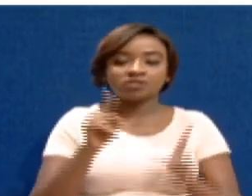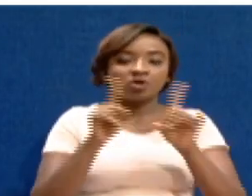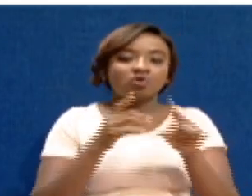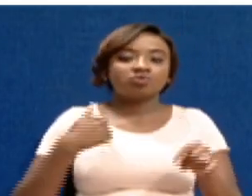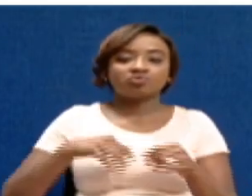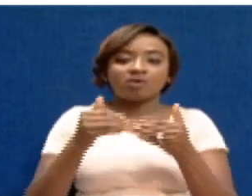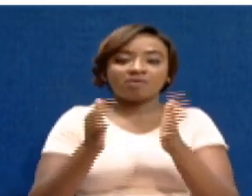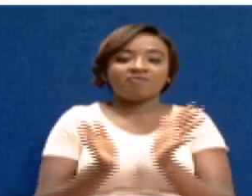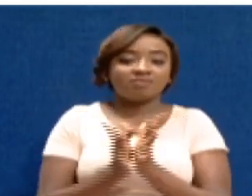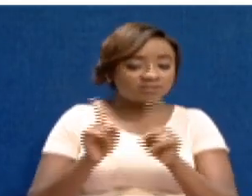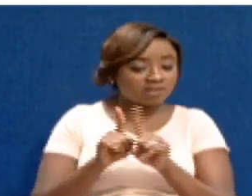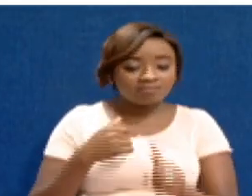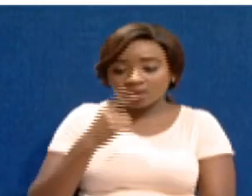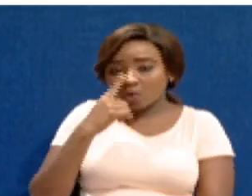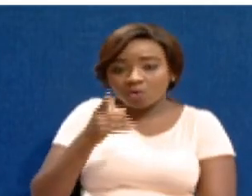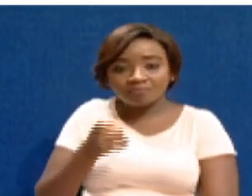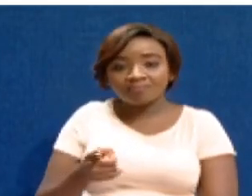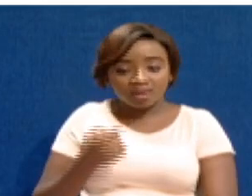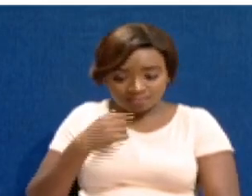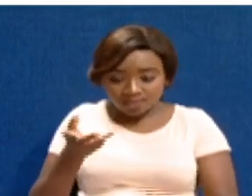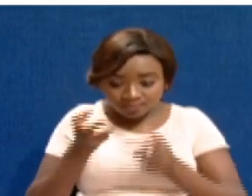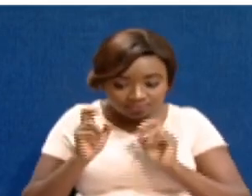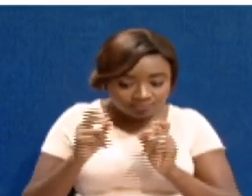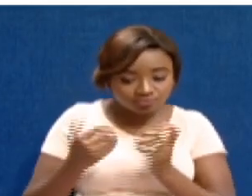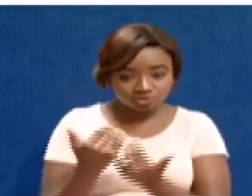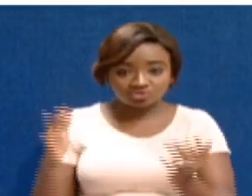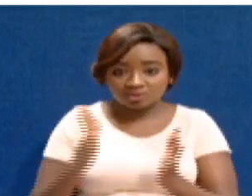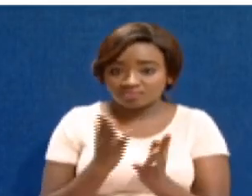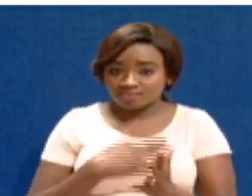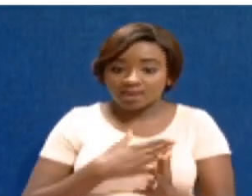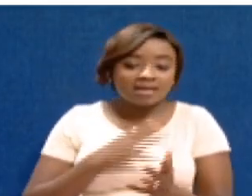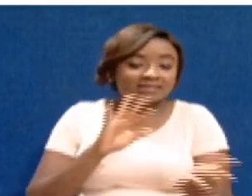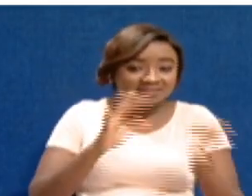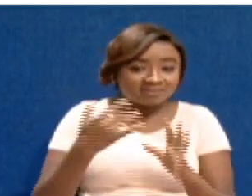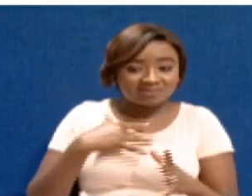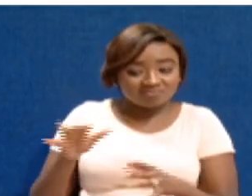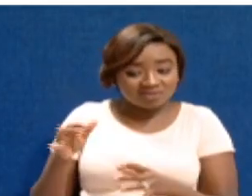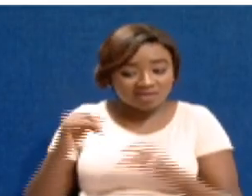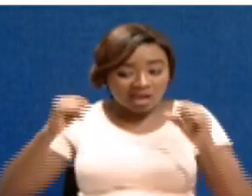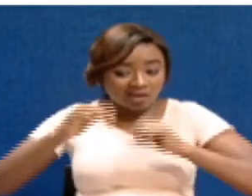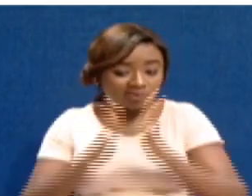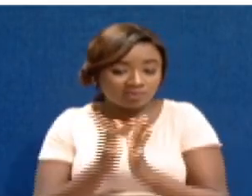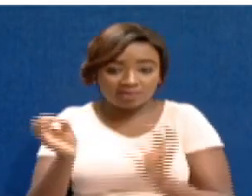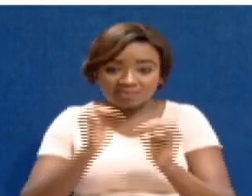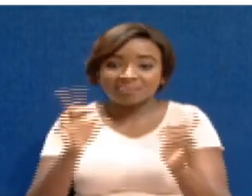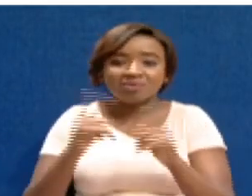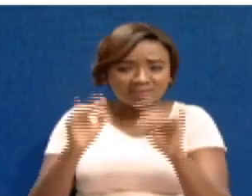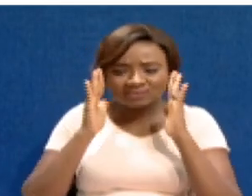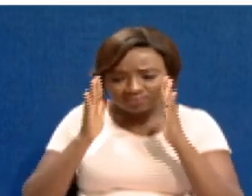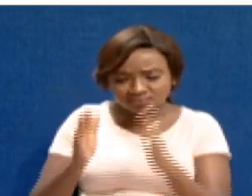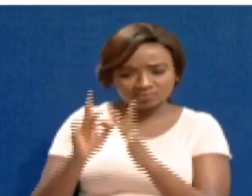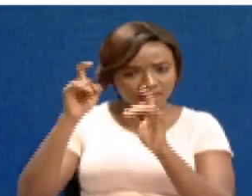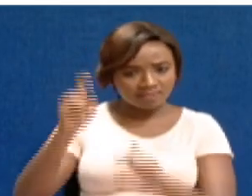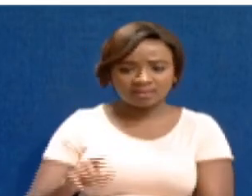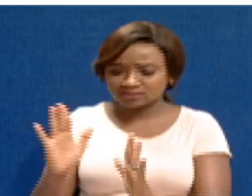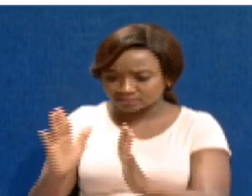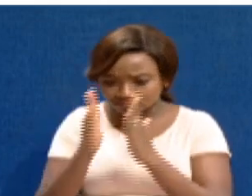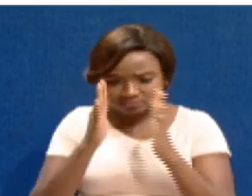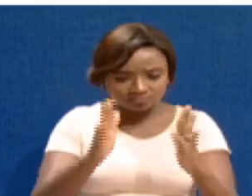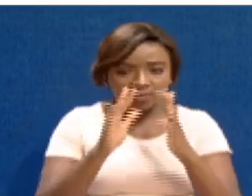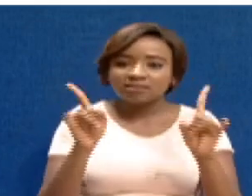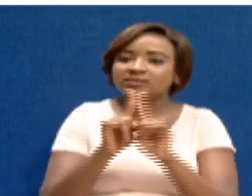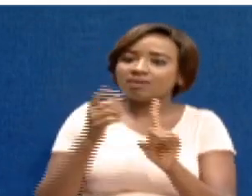neighborhood 26 years ago. So there are those examples. It's crucial that, and we have had the triggers. We had it in 2007. We